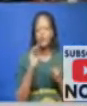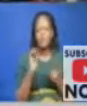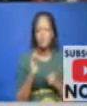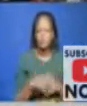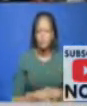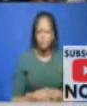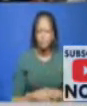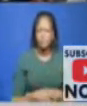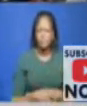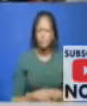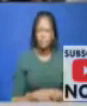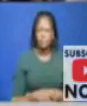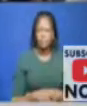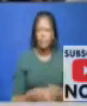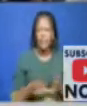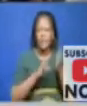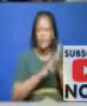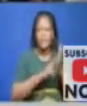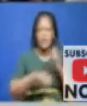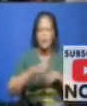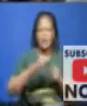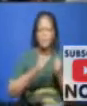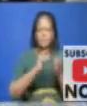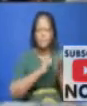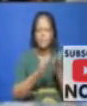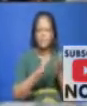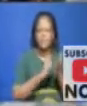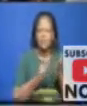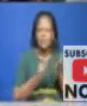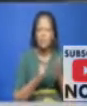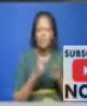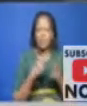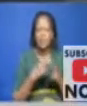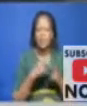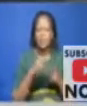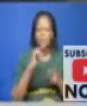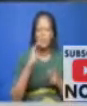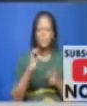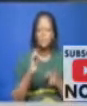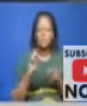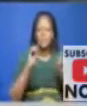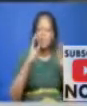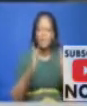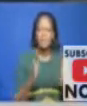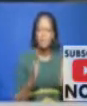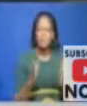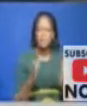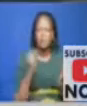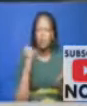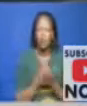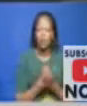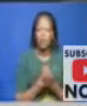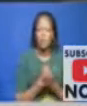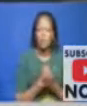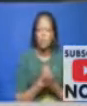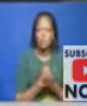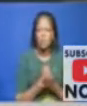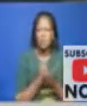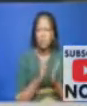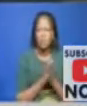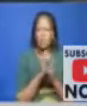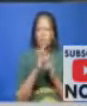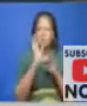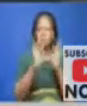Yes, sitting in for the acting clerk is Florence Atenyo Abonyo, Director, Audit, Appropriations and Other Select